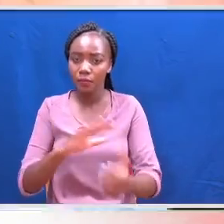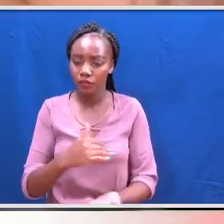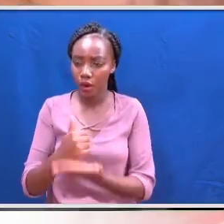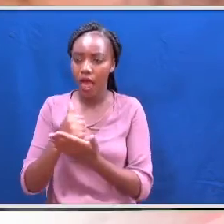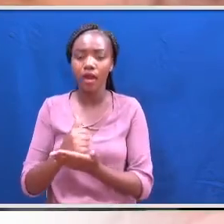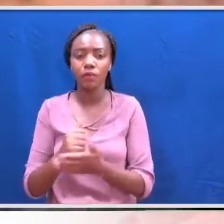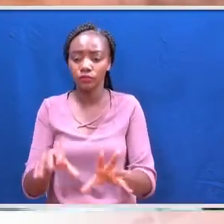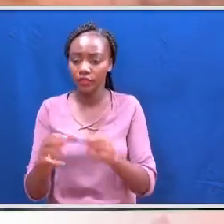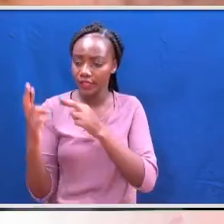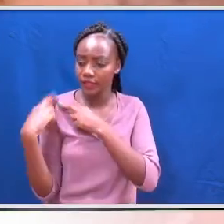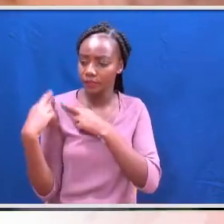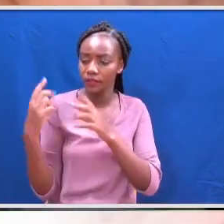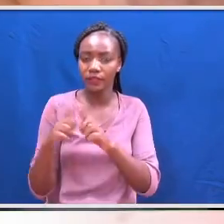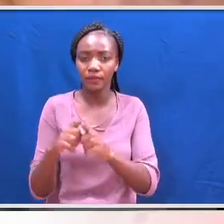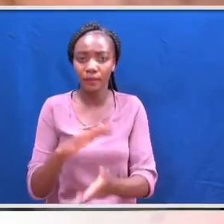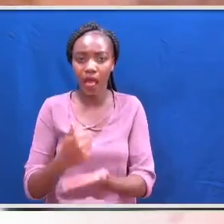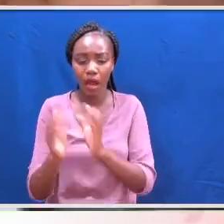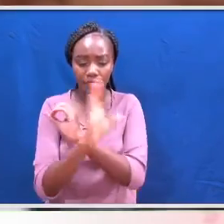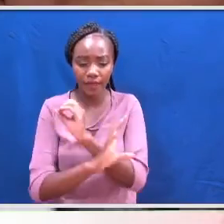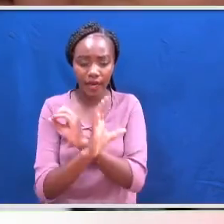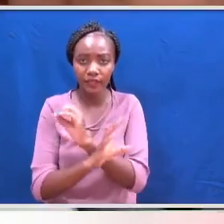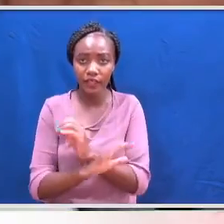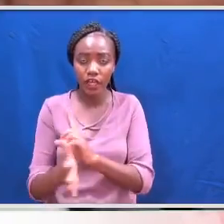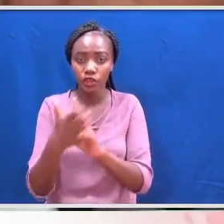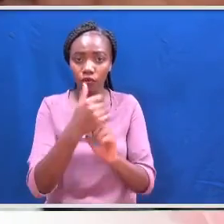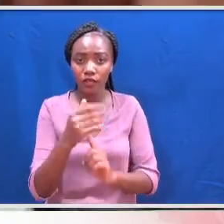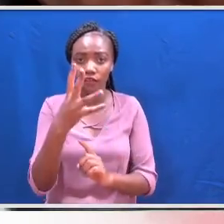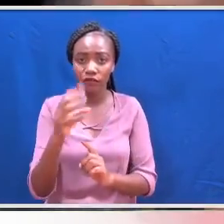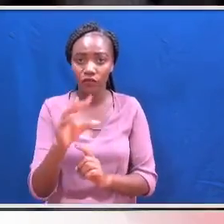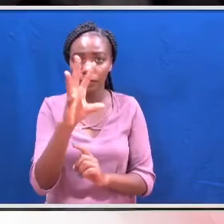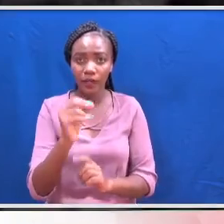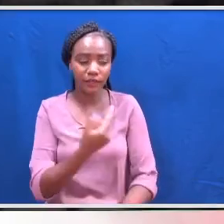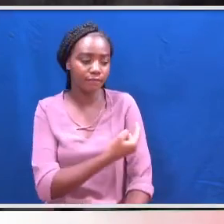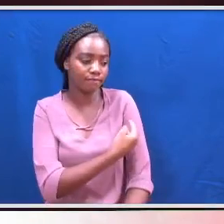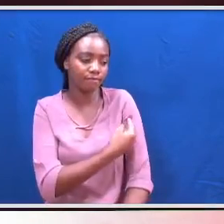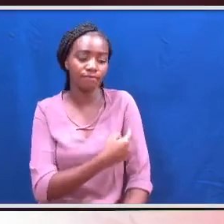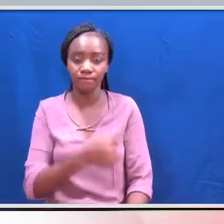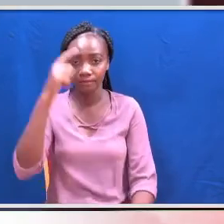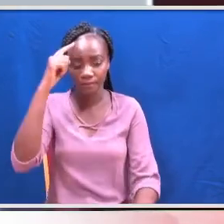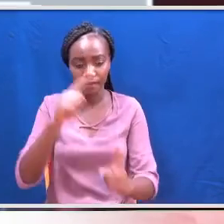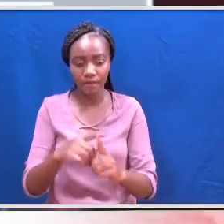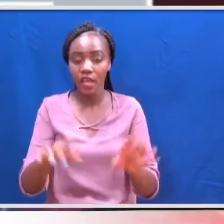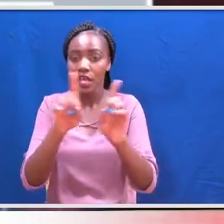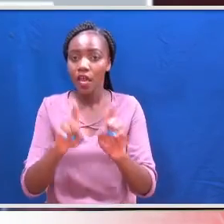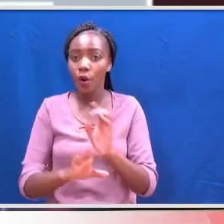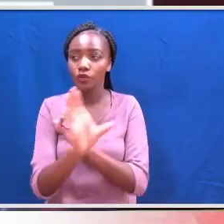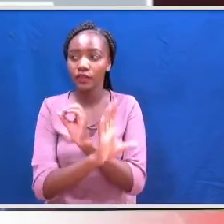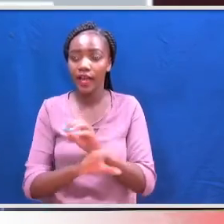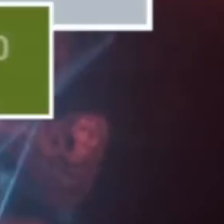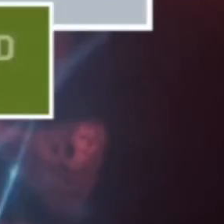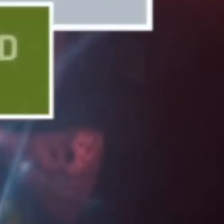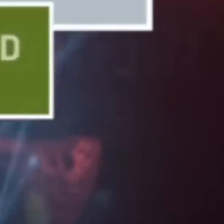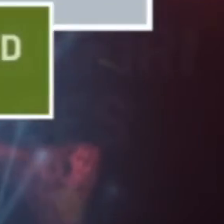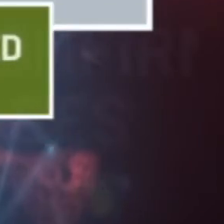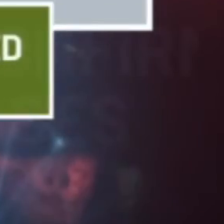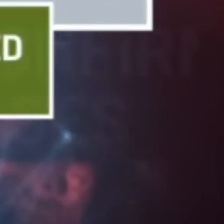role in propelling the country to reach the 40% herd immunity target. Meanwhile, the country has today recorded a